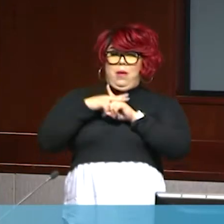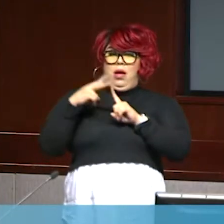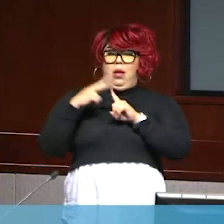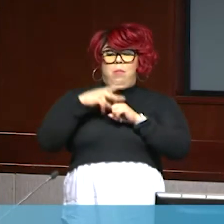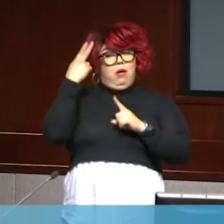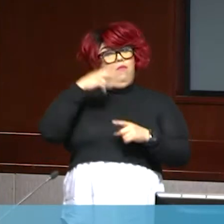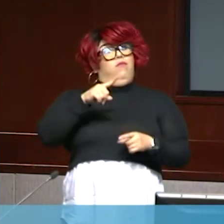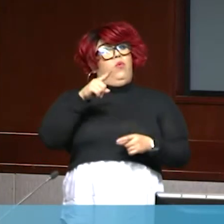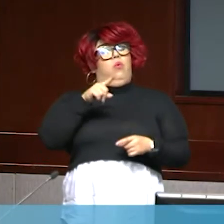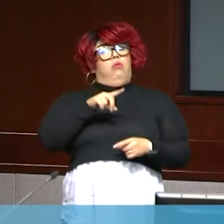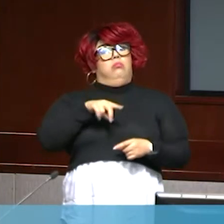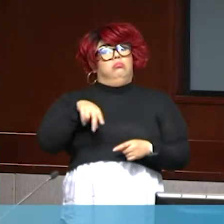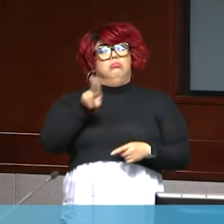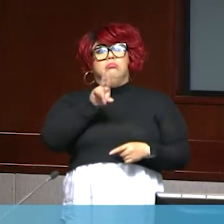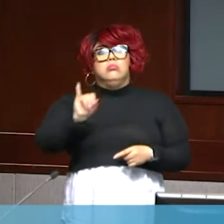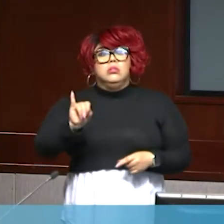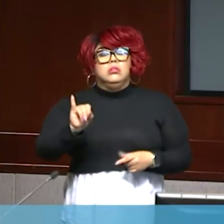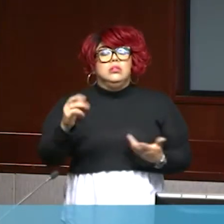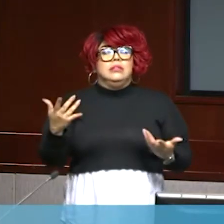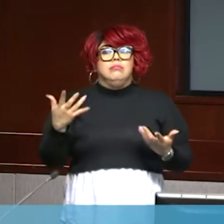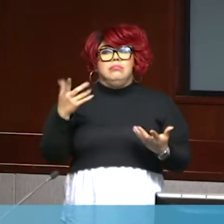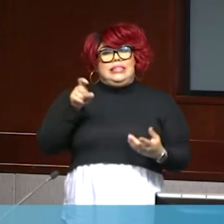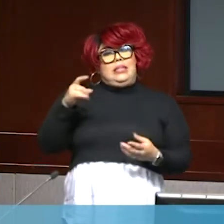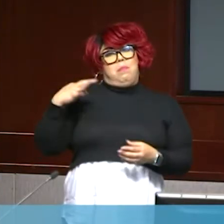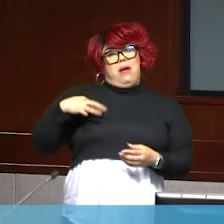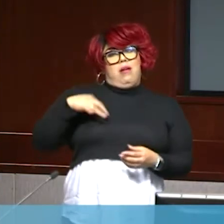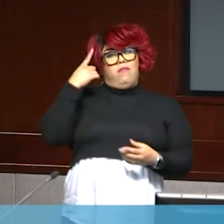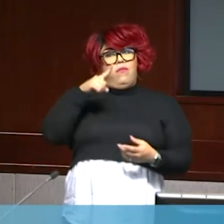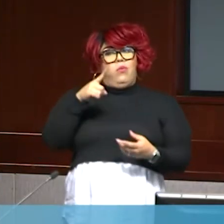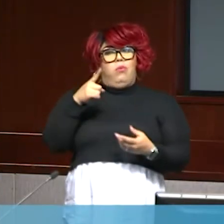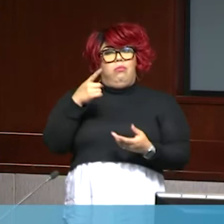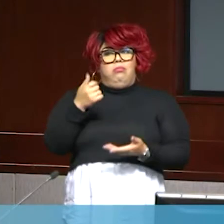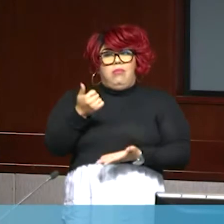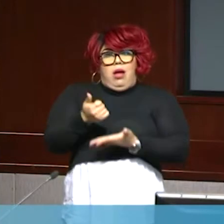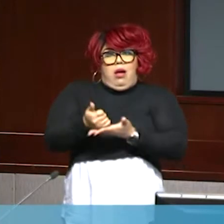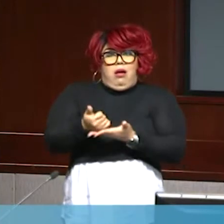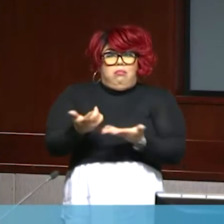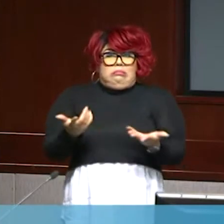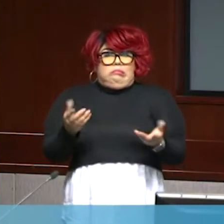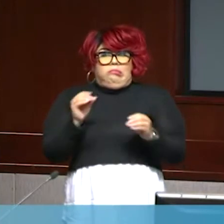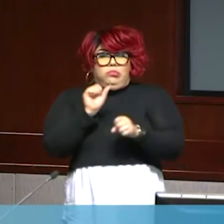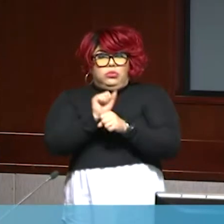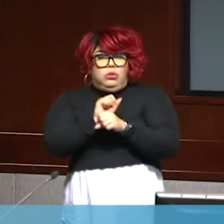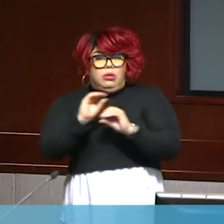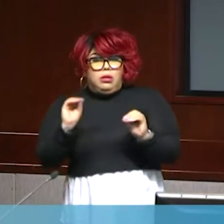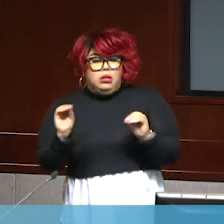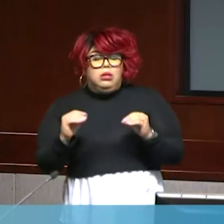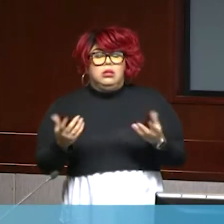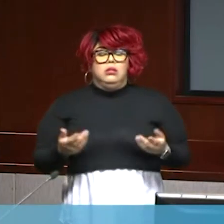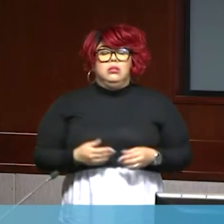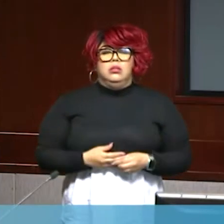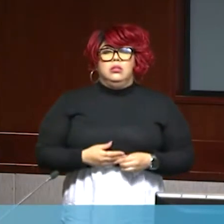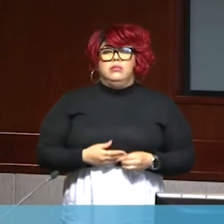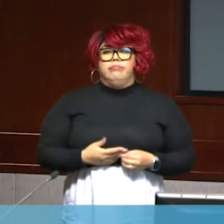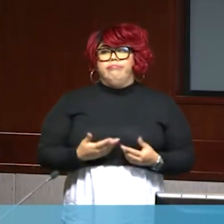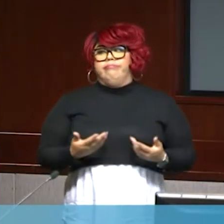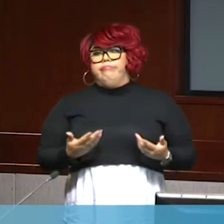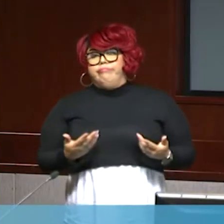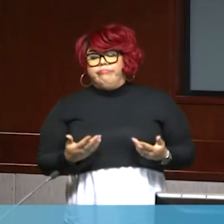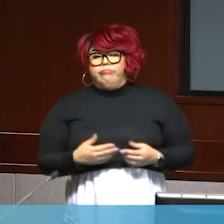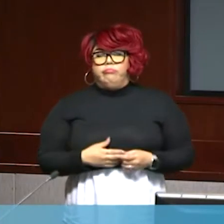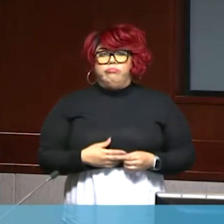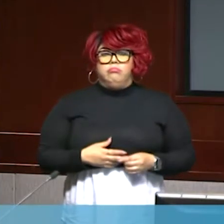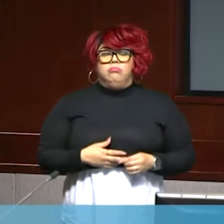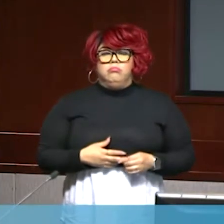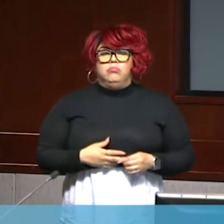of people apply for unemployment benefits, and certainly when it comes to revenues to the county,